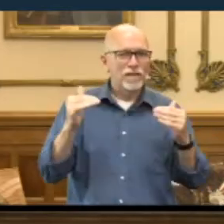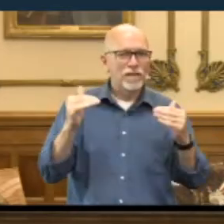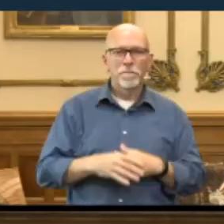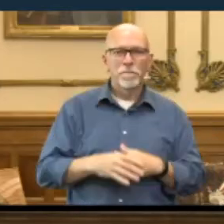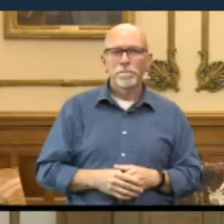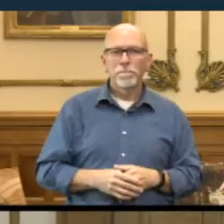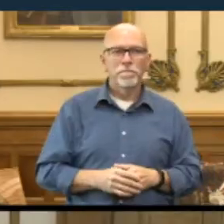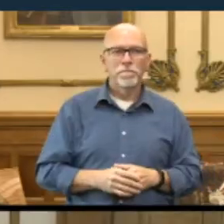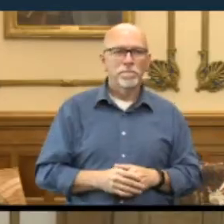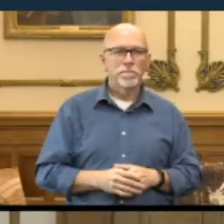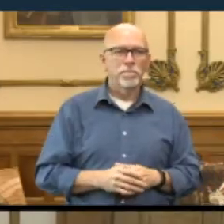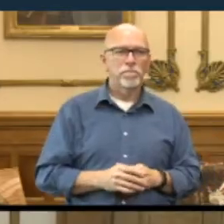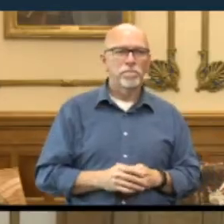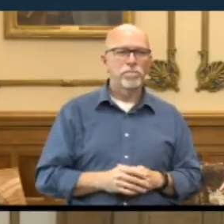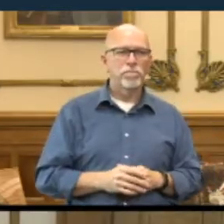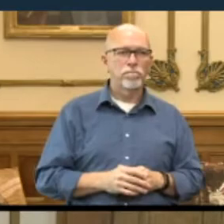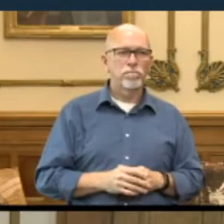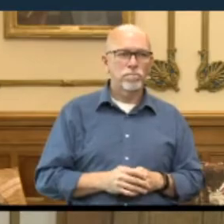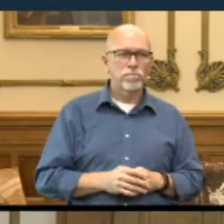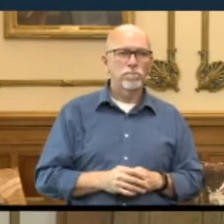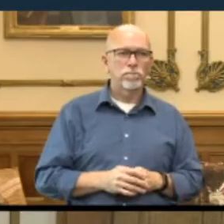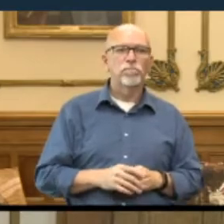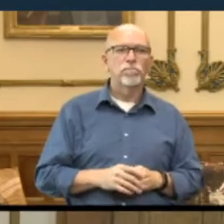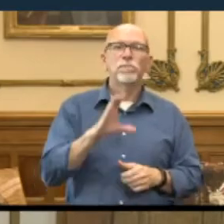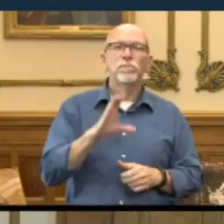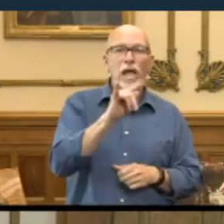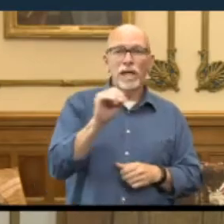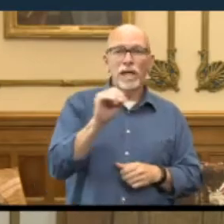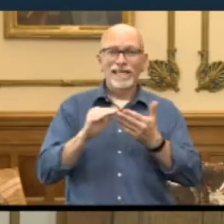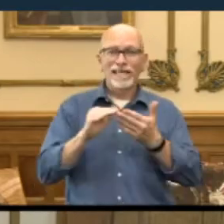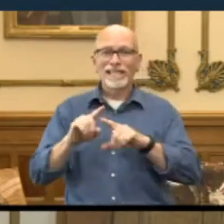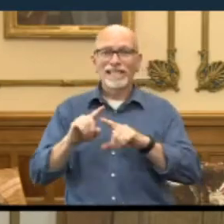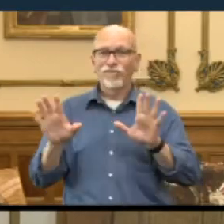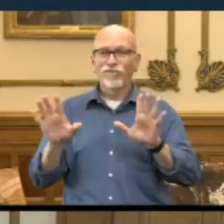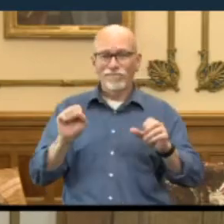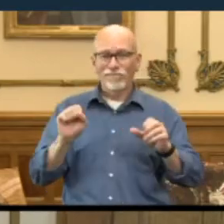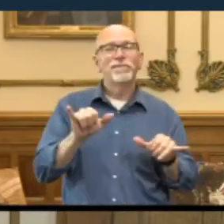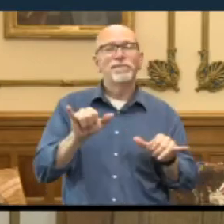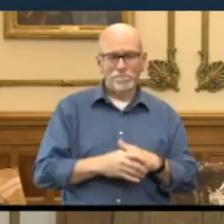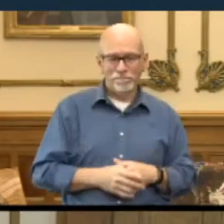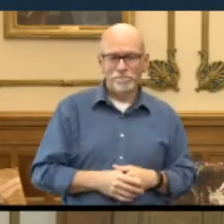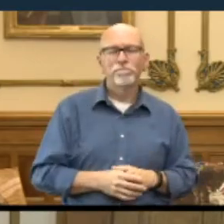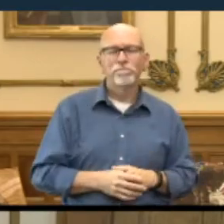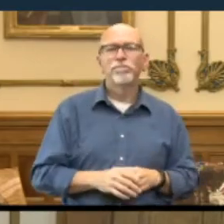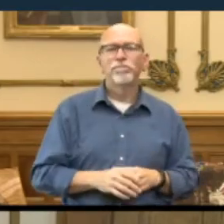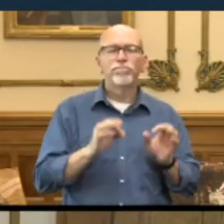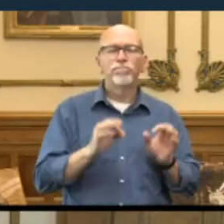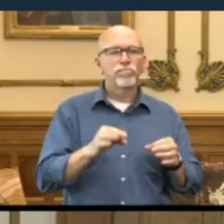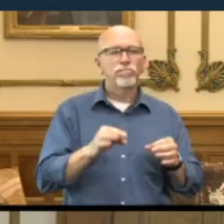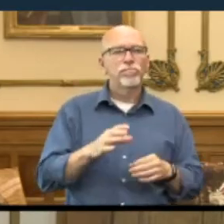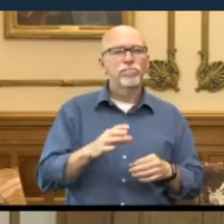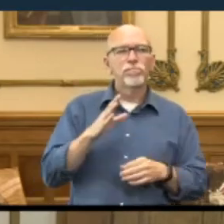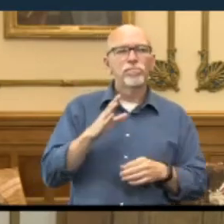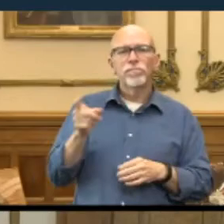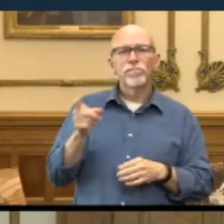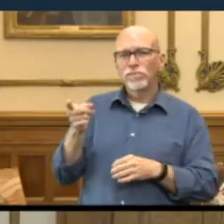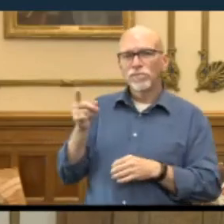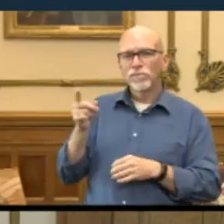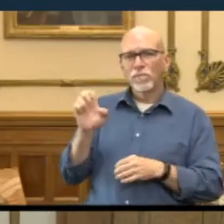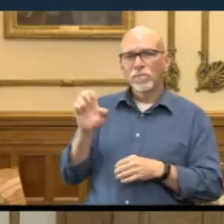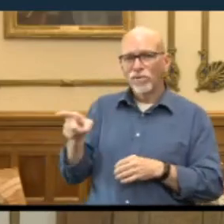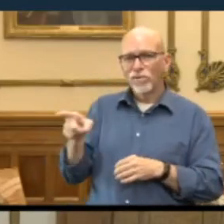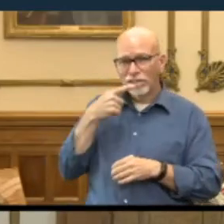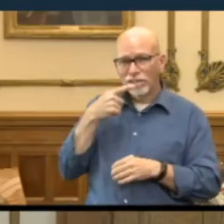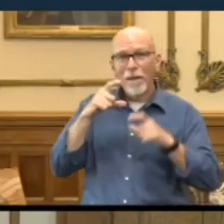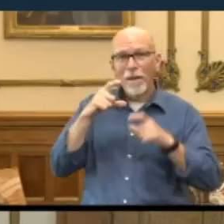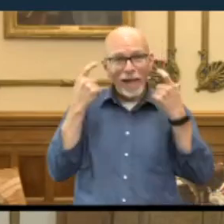50-50. Yep. Counties and cities, different Same. applications. Yep. Perfect. Okay. And you did say masks are working. No,